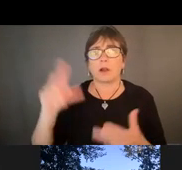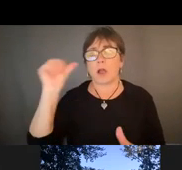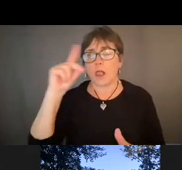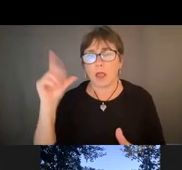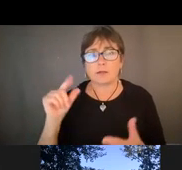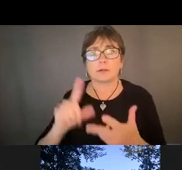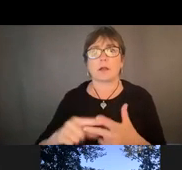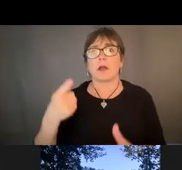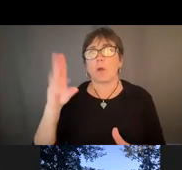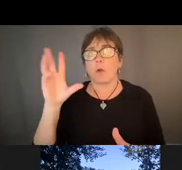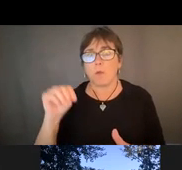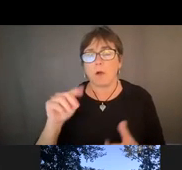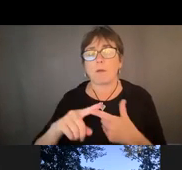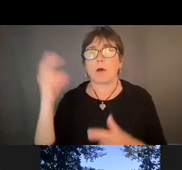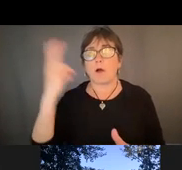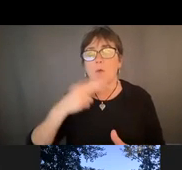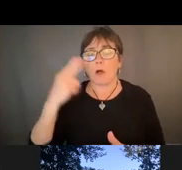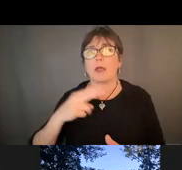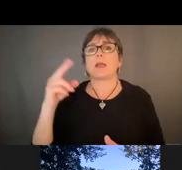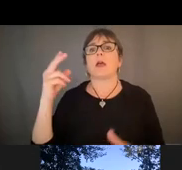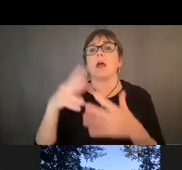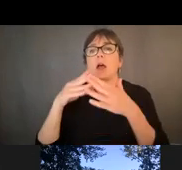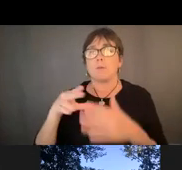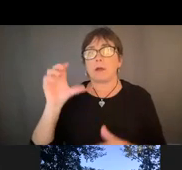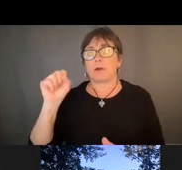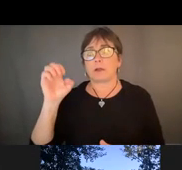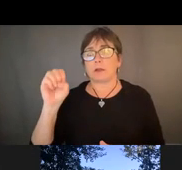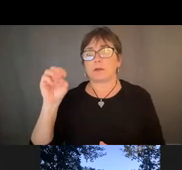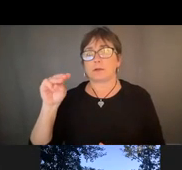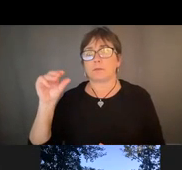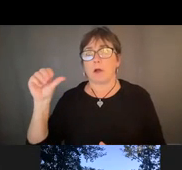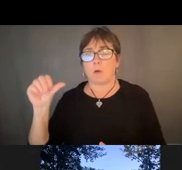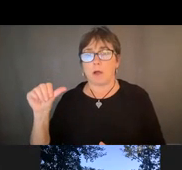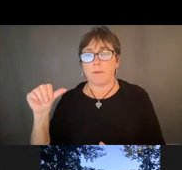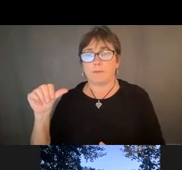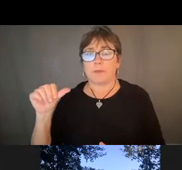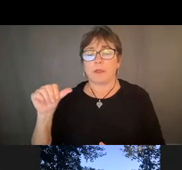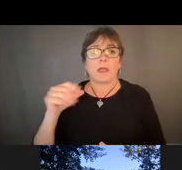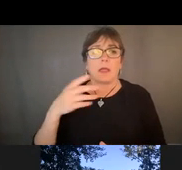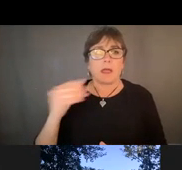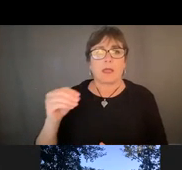Guam, Hawaii, American Samoa, and the Mariana Islands.